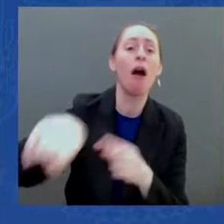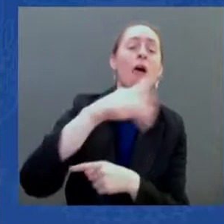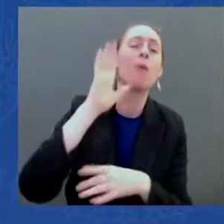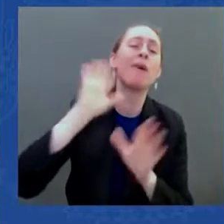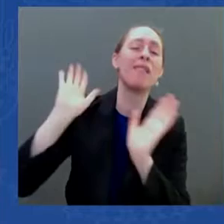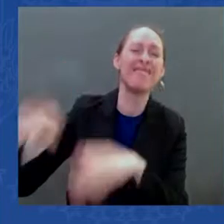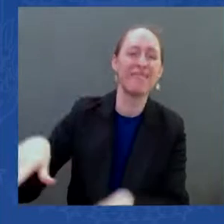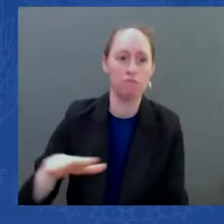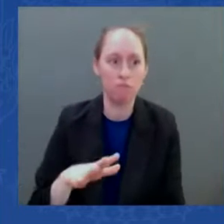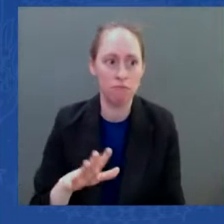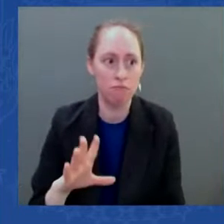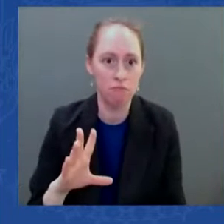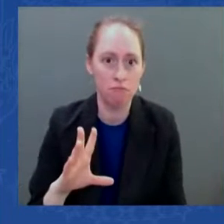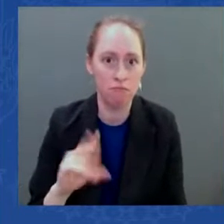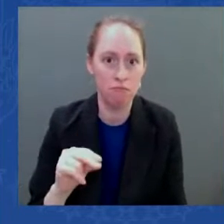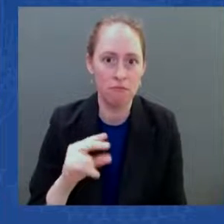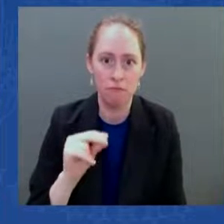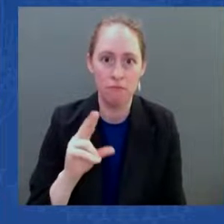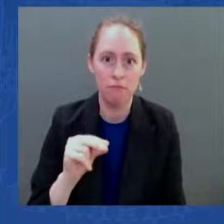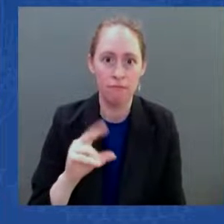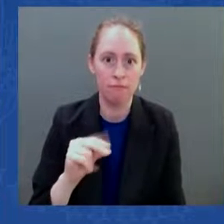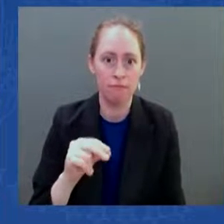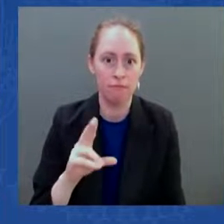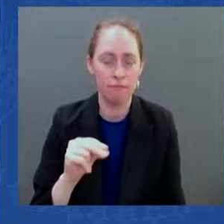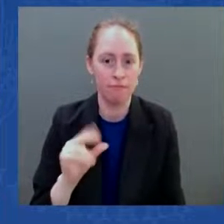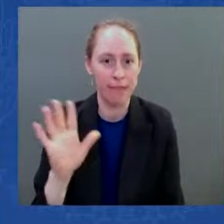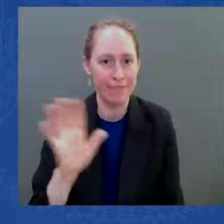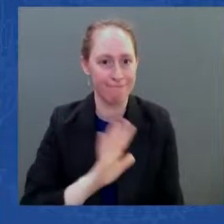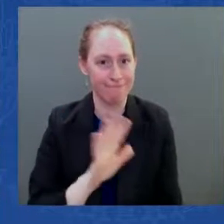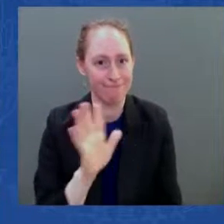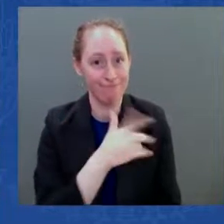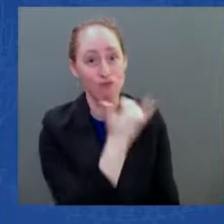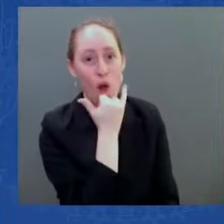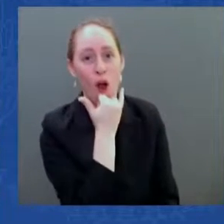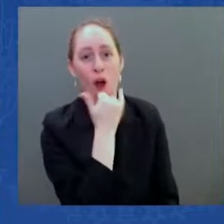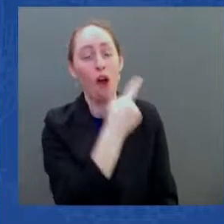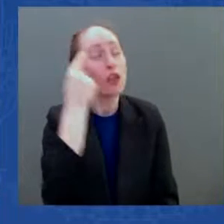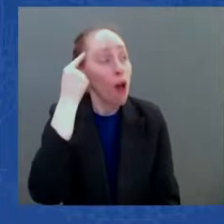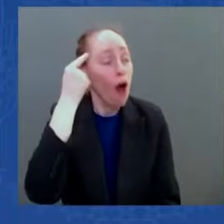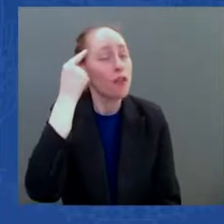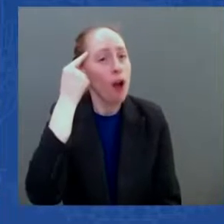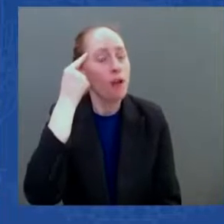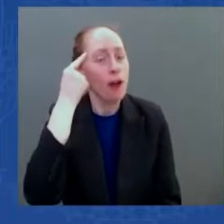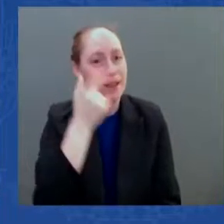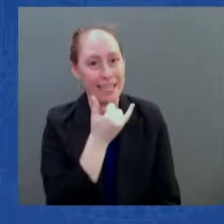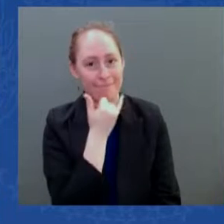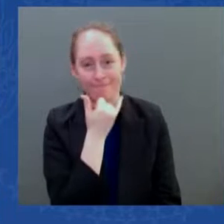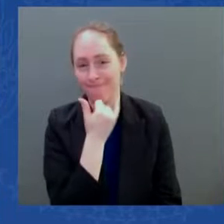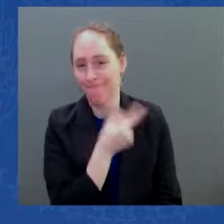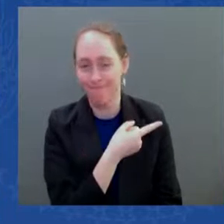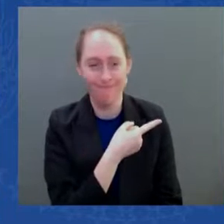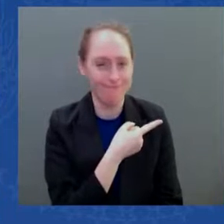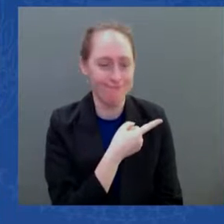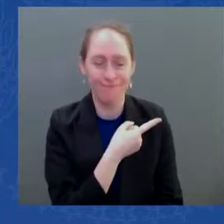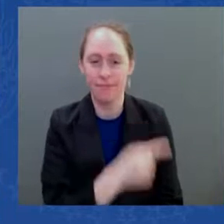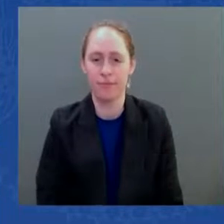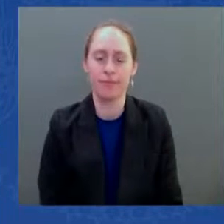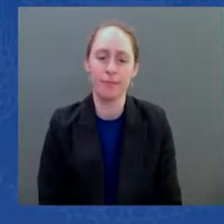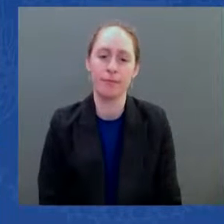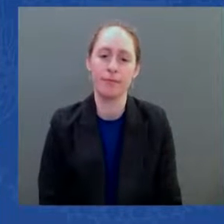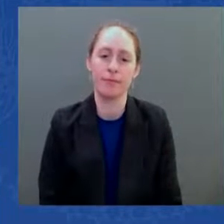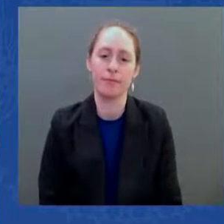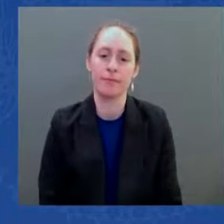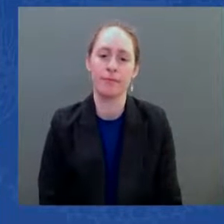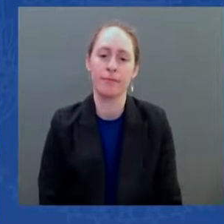once again, we're going to prove him wrong. We will not lessen our resolve. We're going to continue to stand with the brave and proud